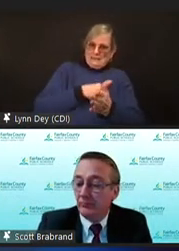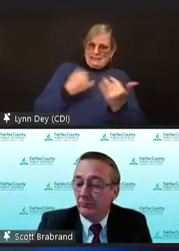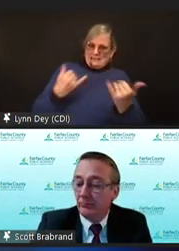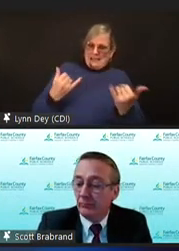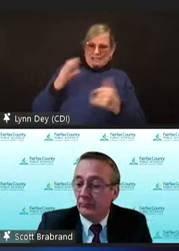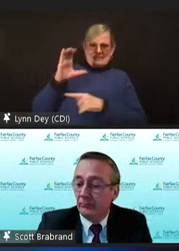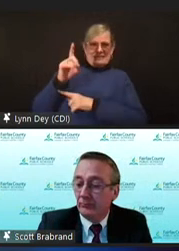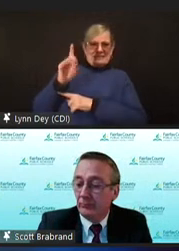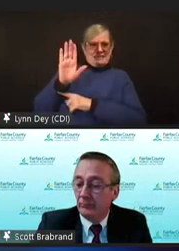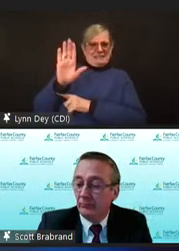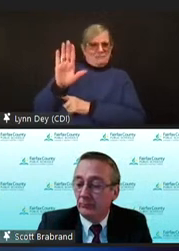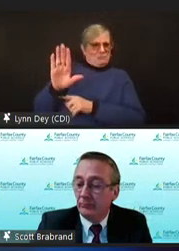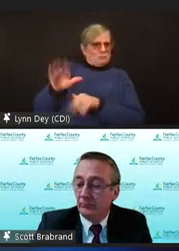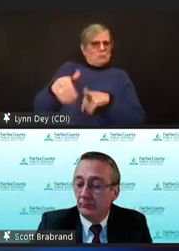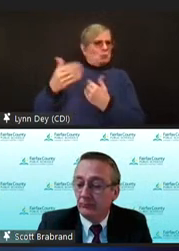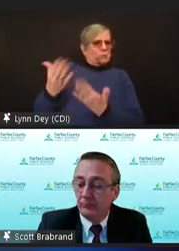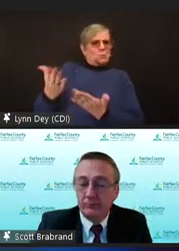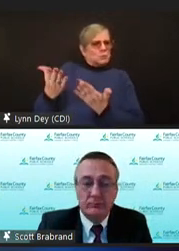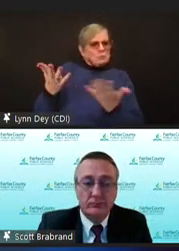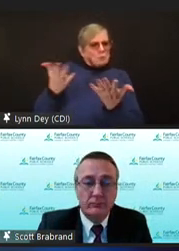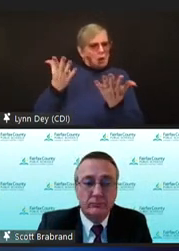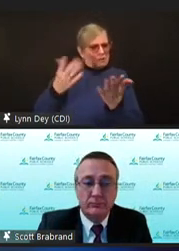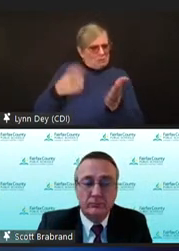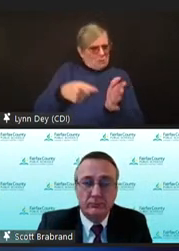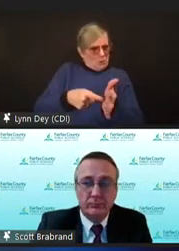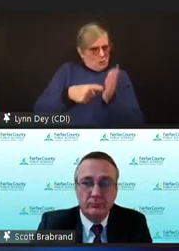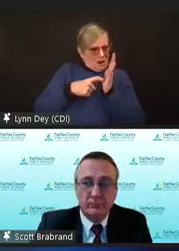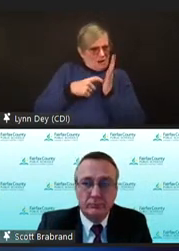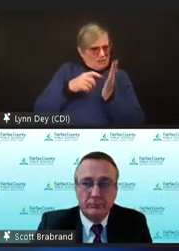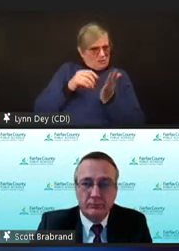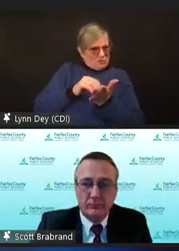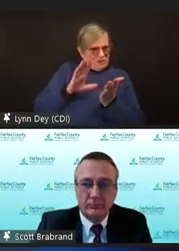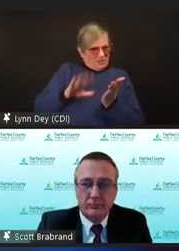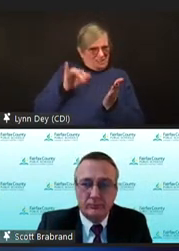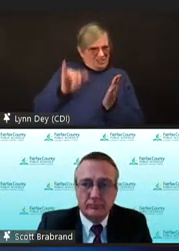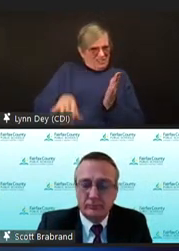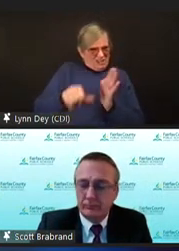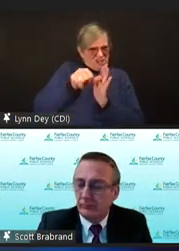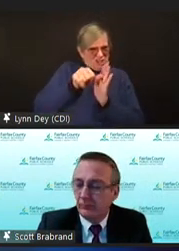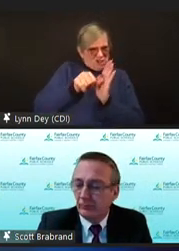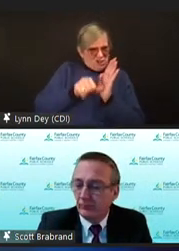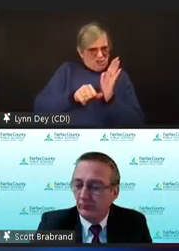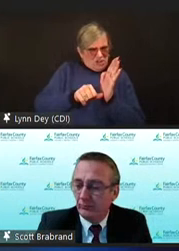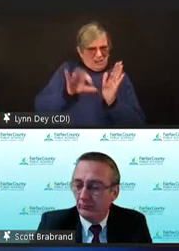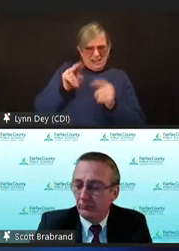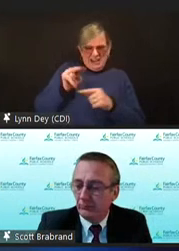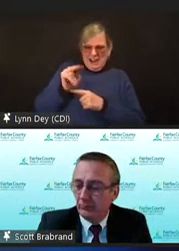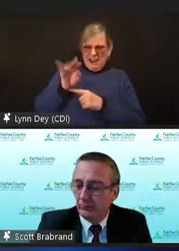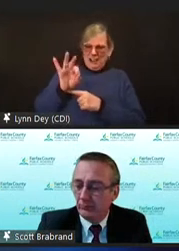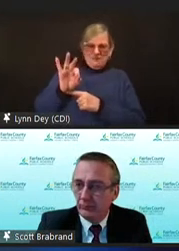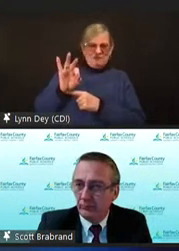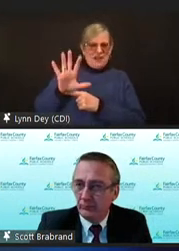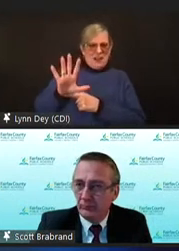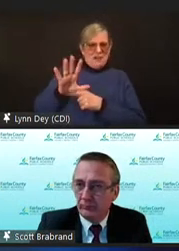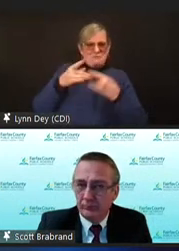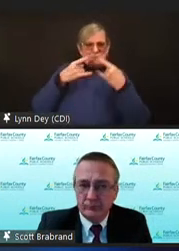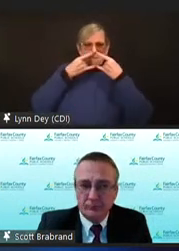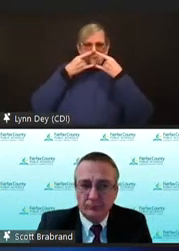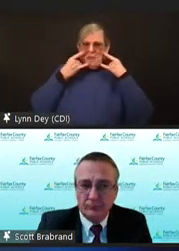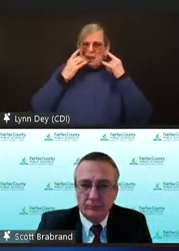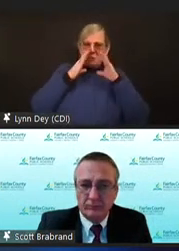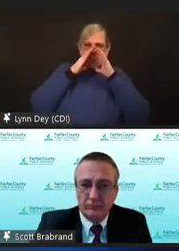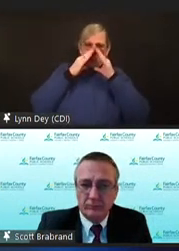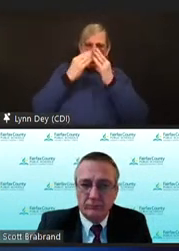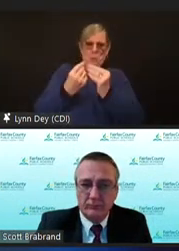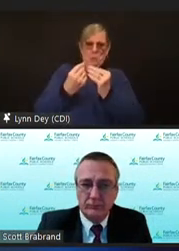the requirement going forward going to be for students to wear surgical or N95 masks, or are you going to continue to require cloth masks even though the CDC says that